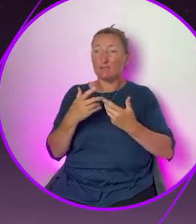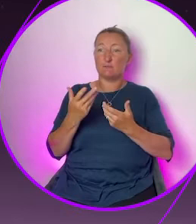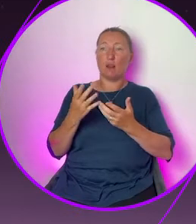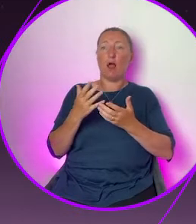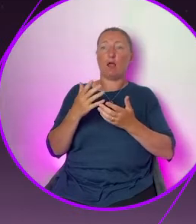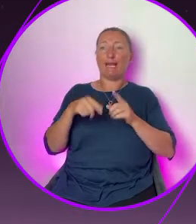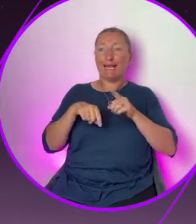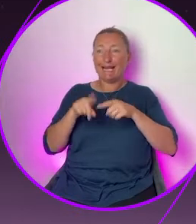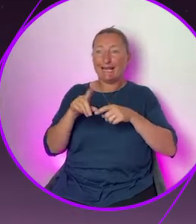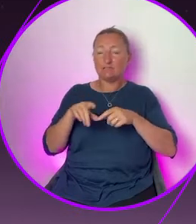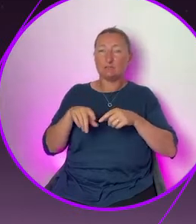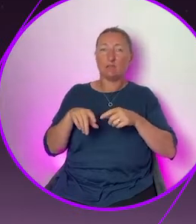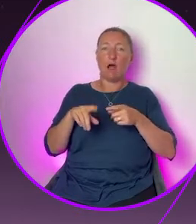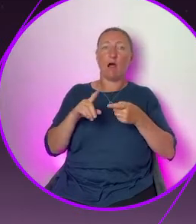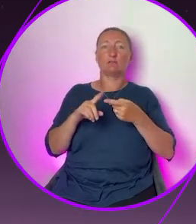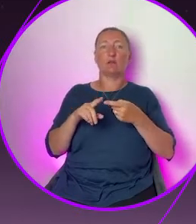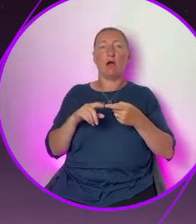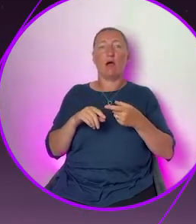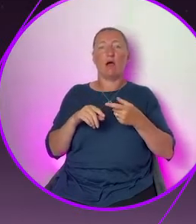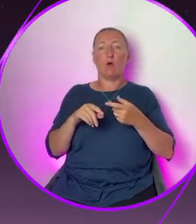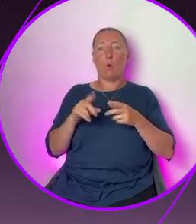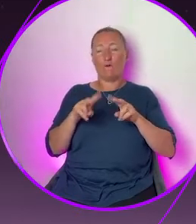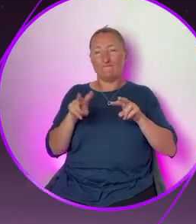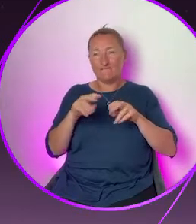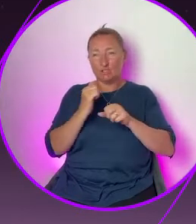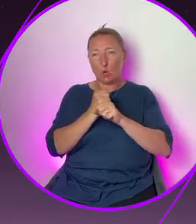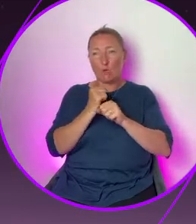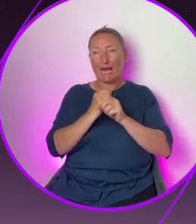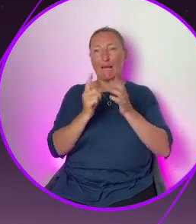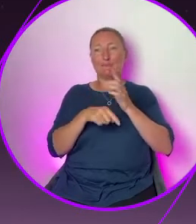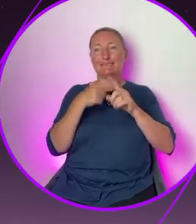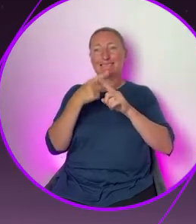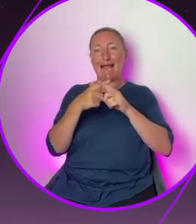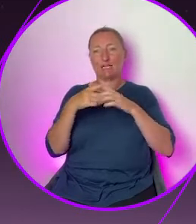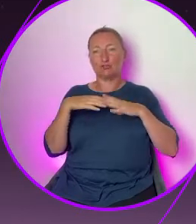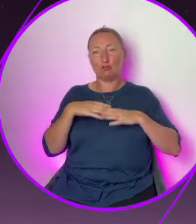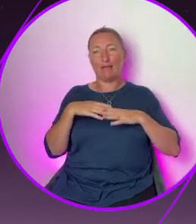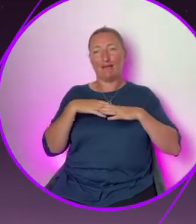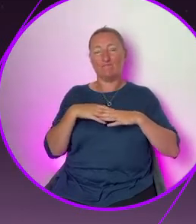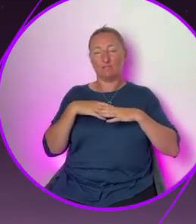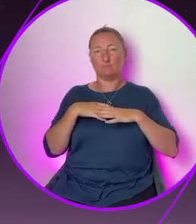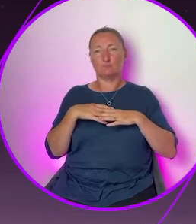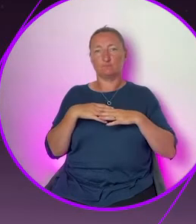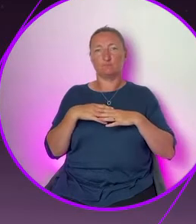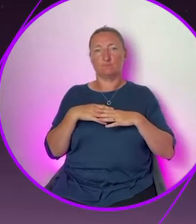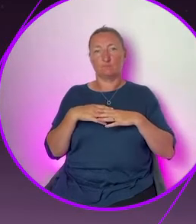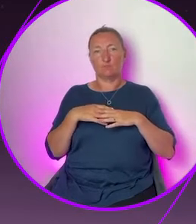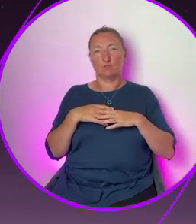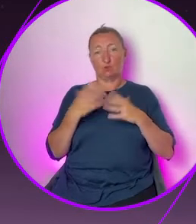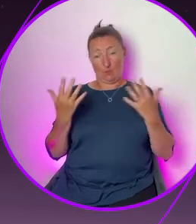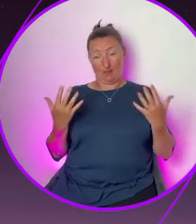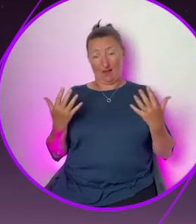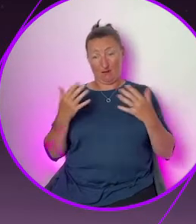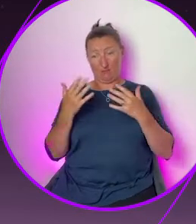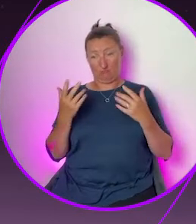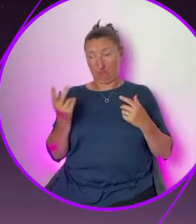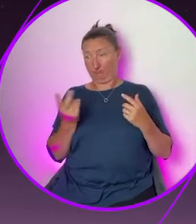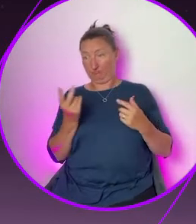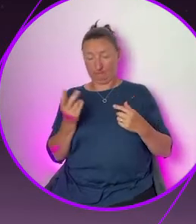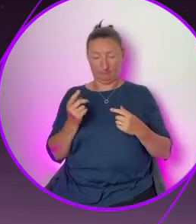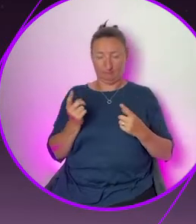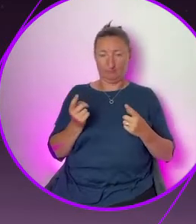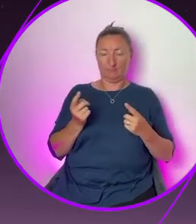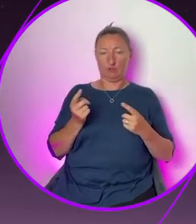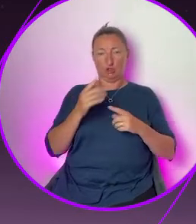well as a number of policies such as video games tax relief. So this, combined with the ability to create social